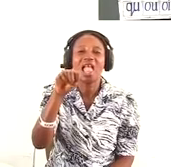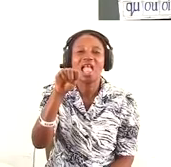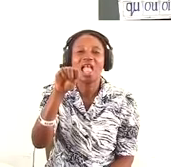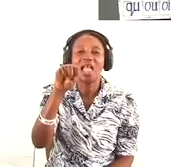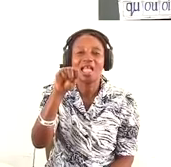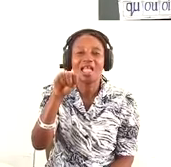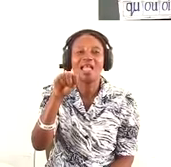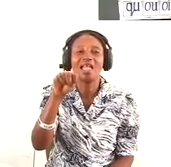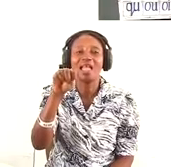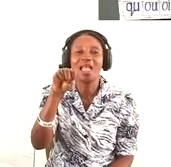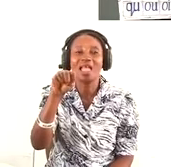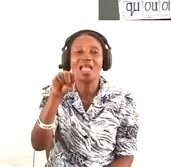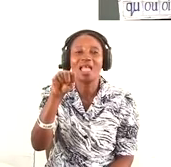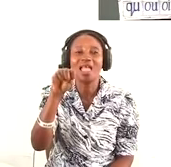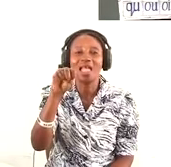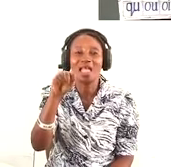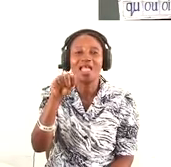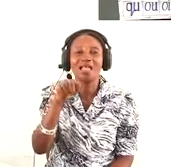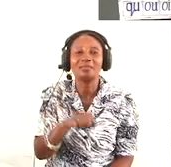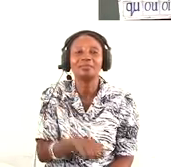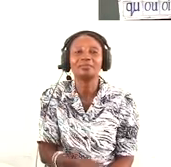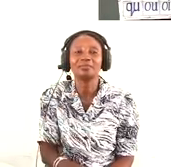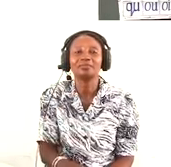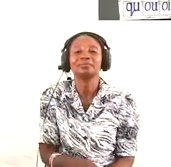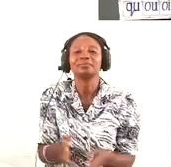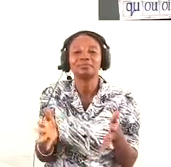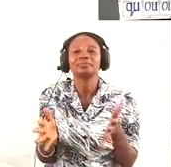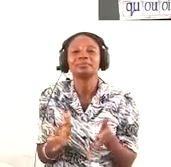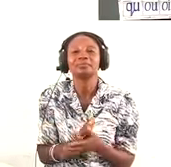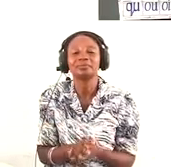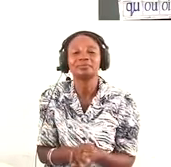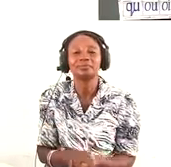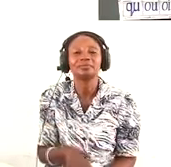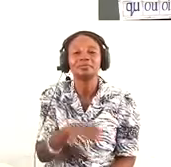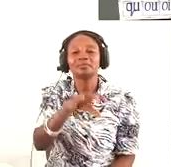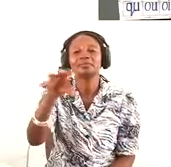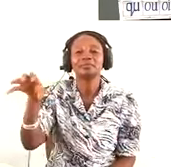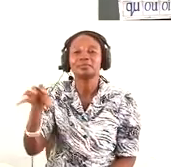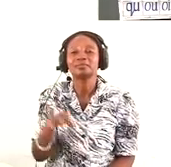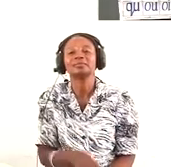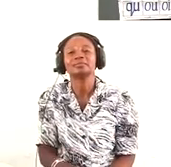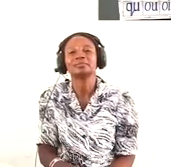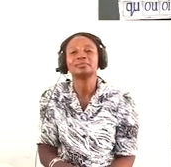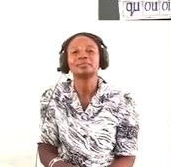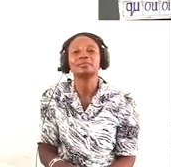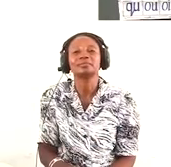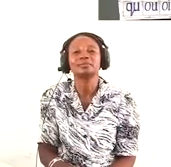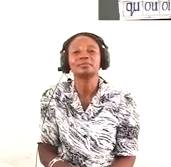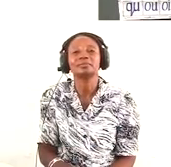E? What is the sound E? Now, let's move.